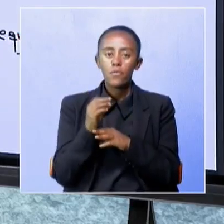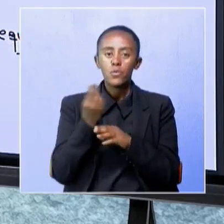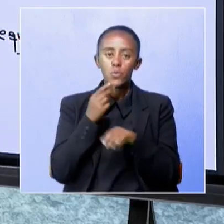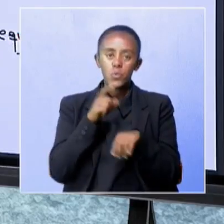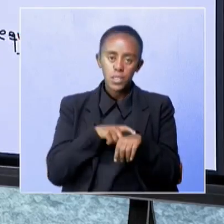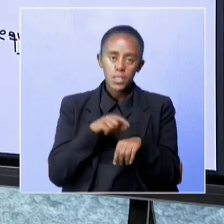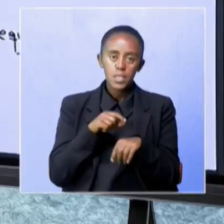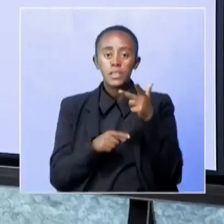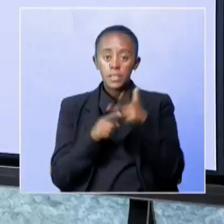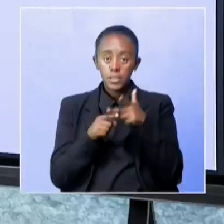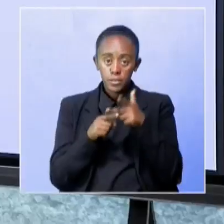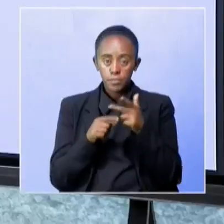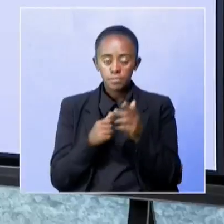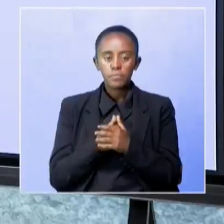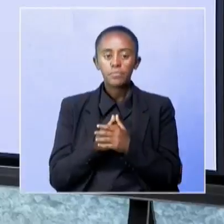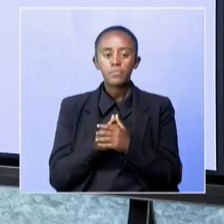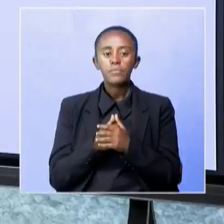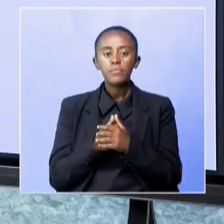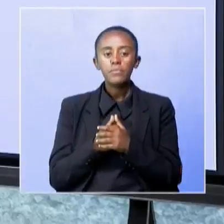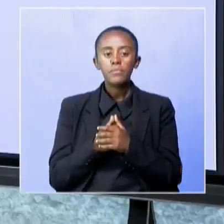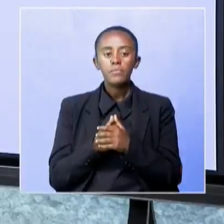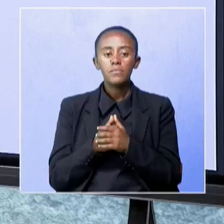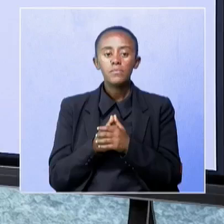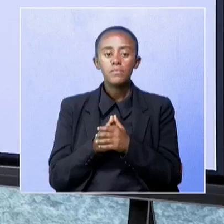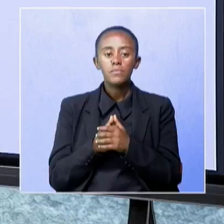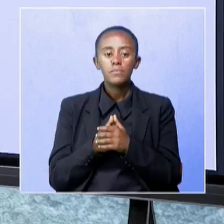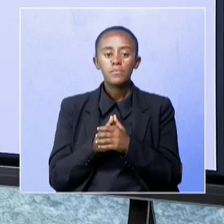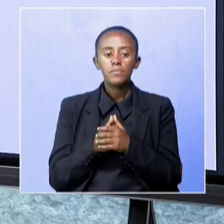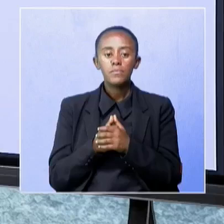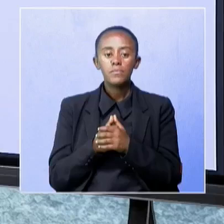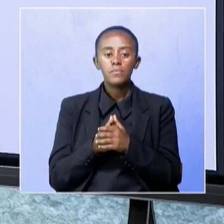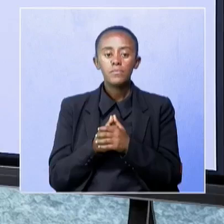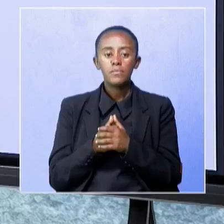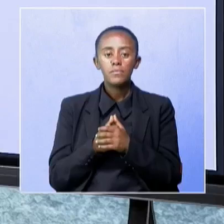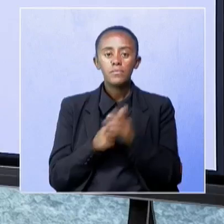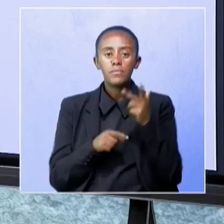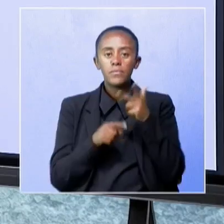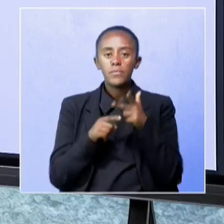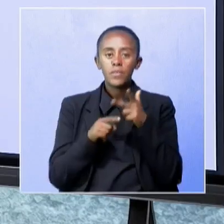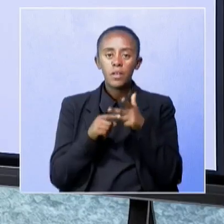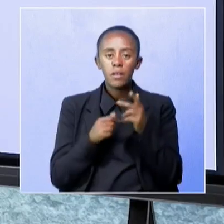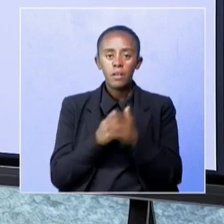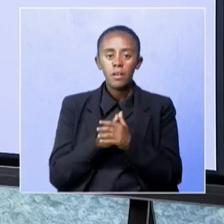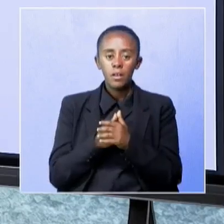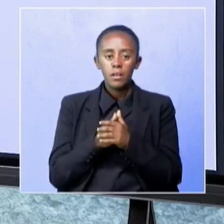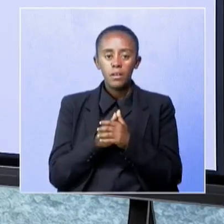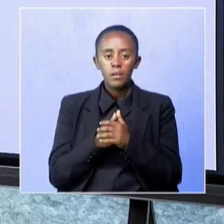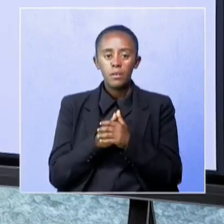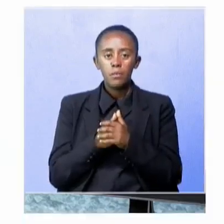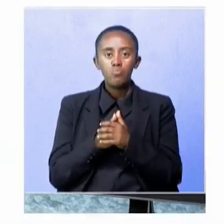this word. What about the third word that we are going to talk about today is boom.